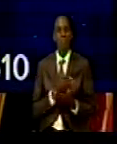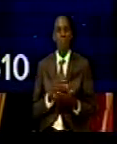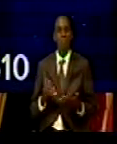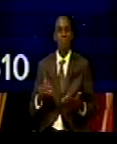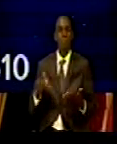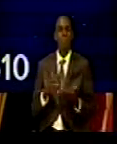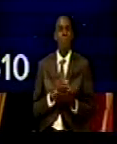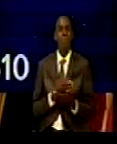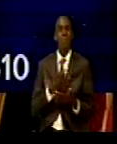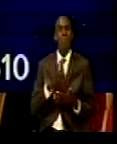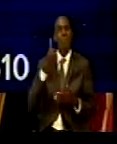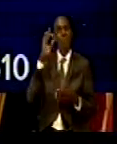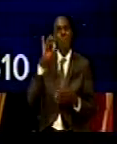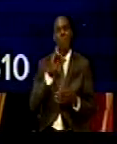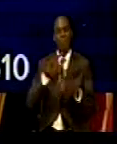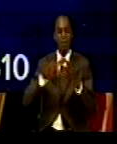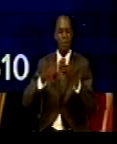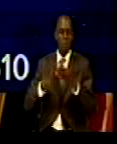Alpha and Omega.